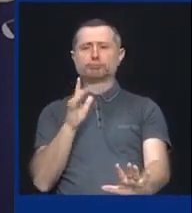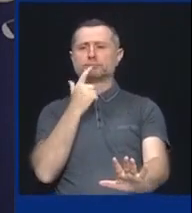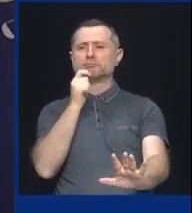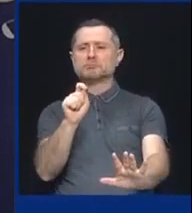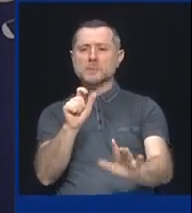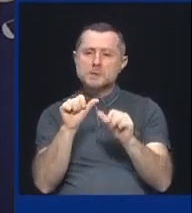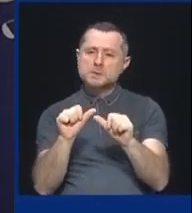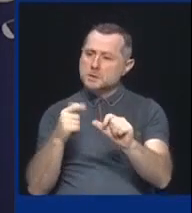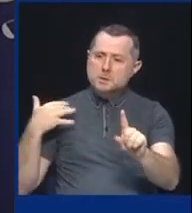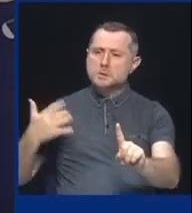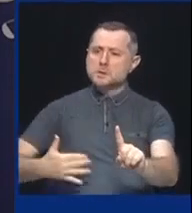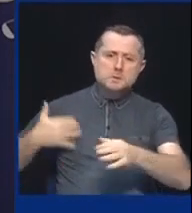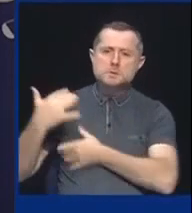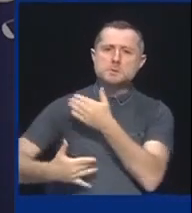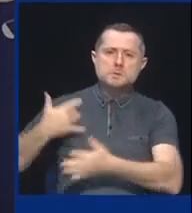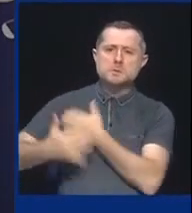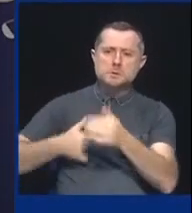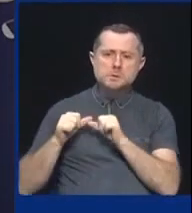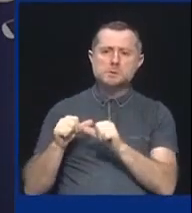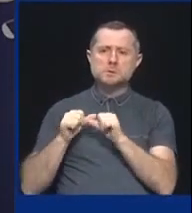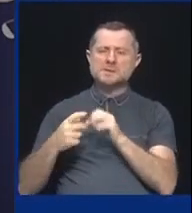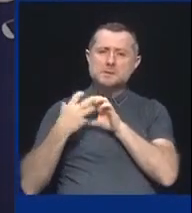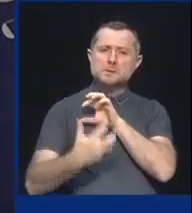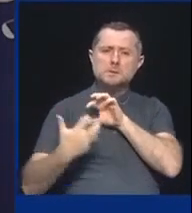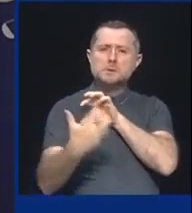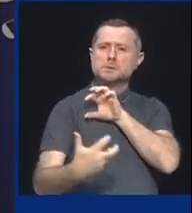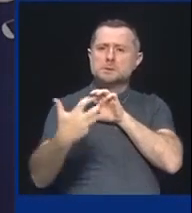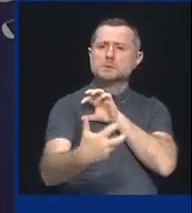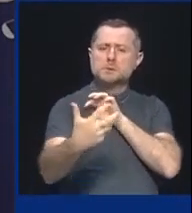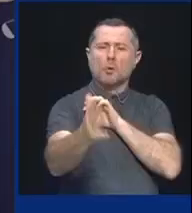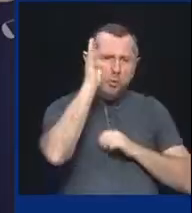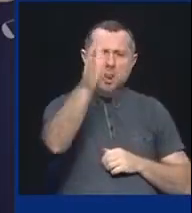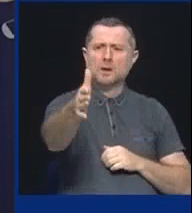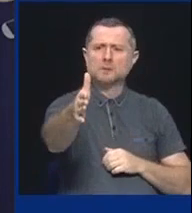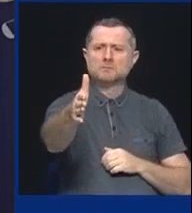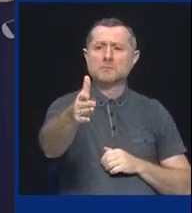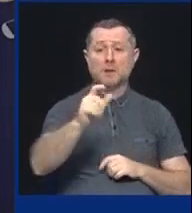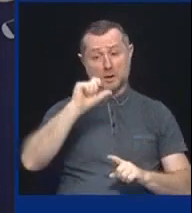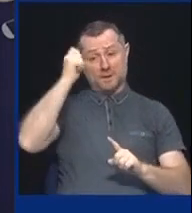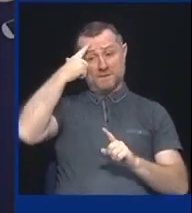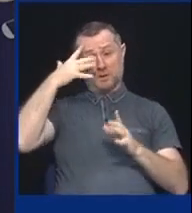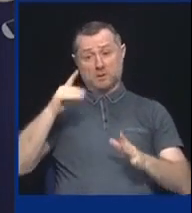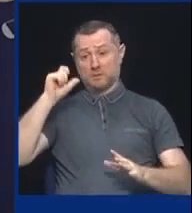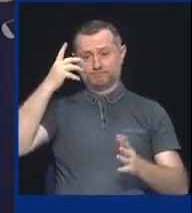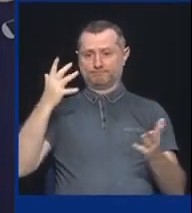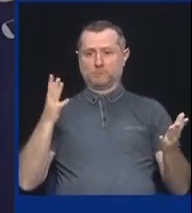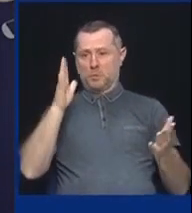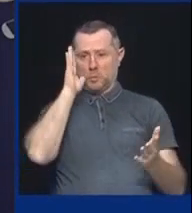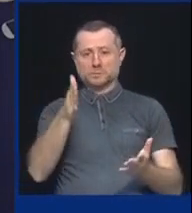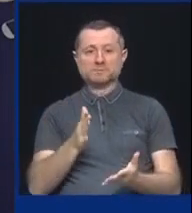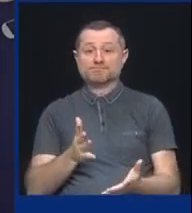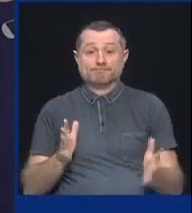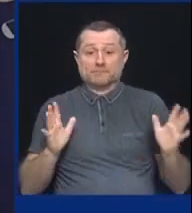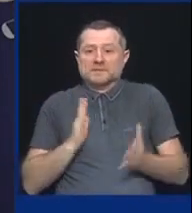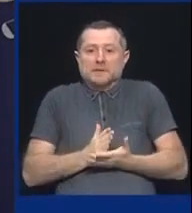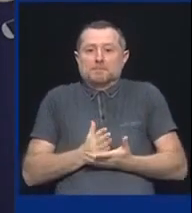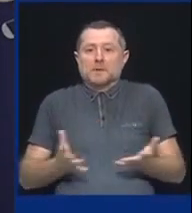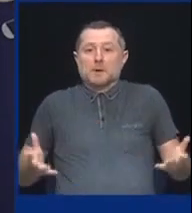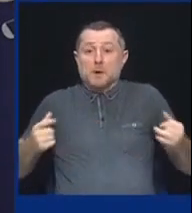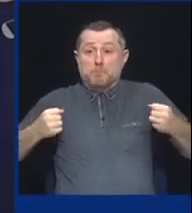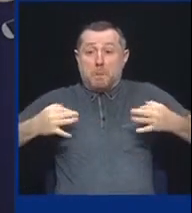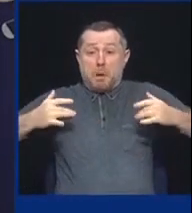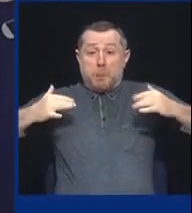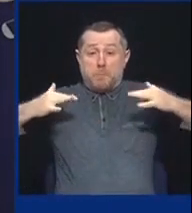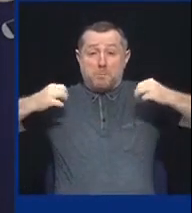wind is blowing. It will consume government. It will cost taxpayers millions of